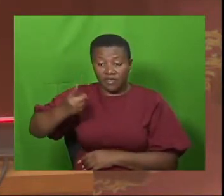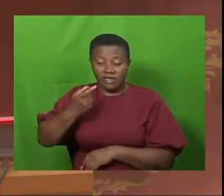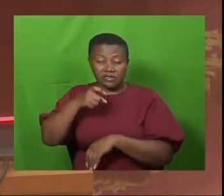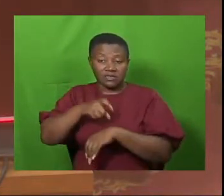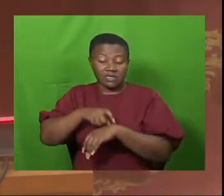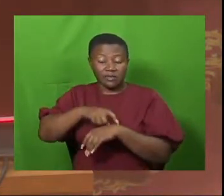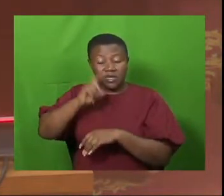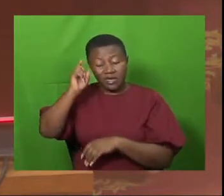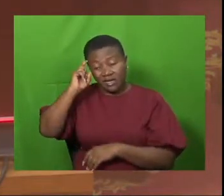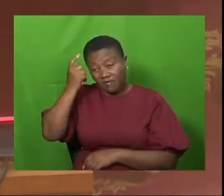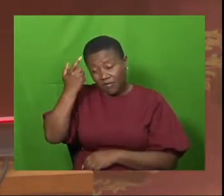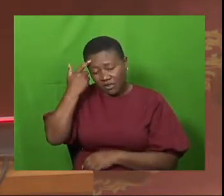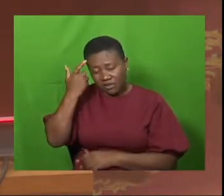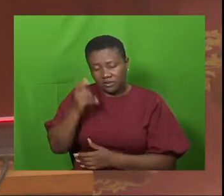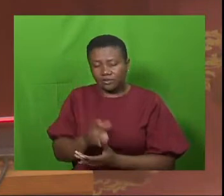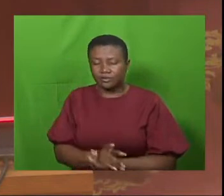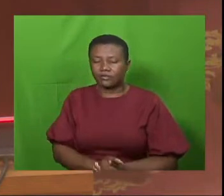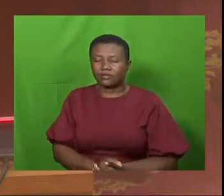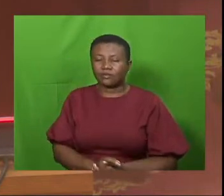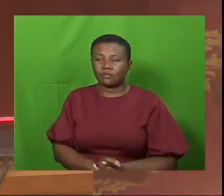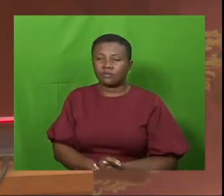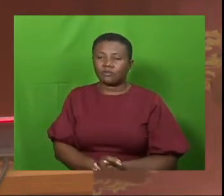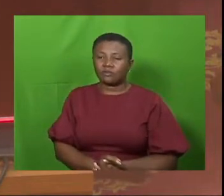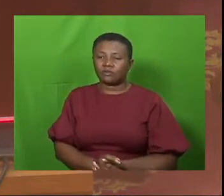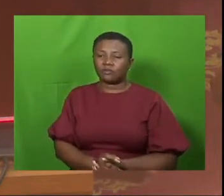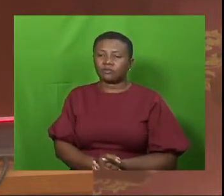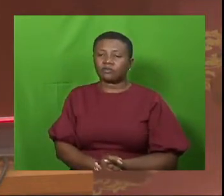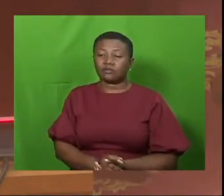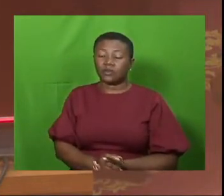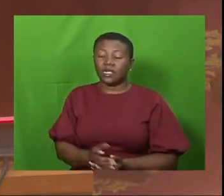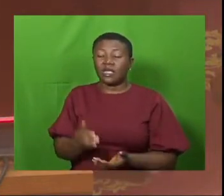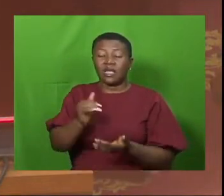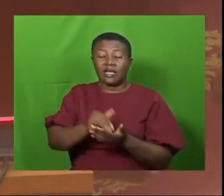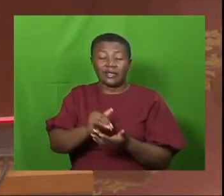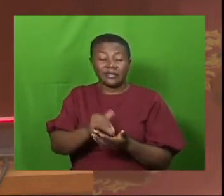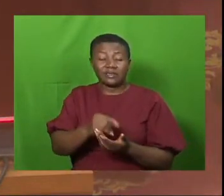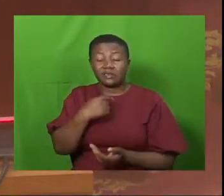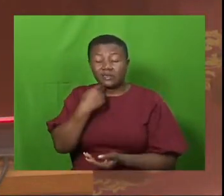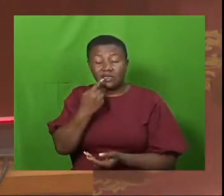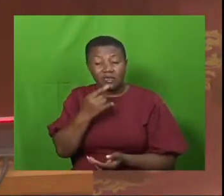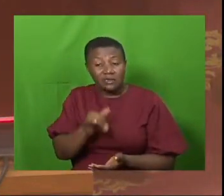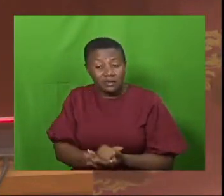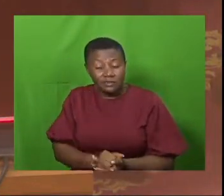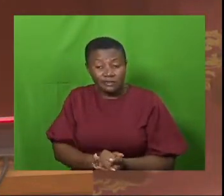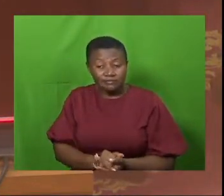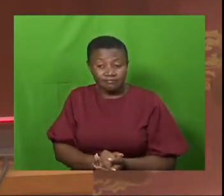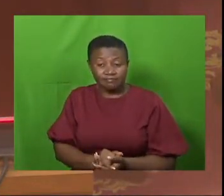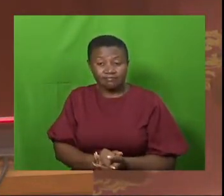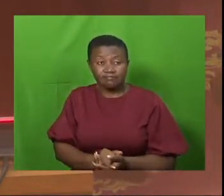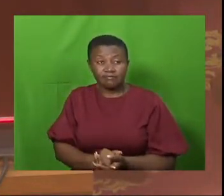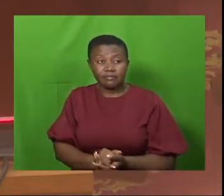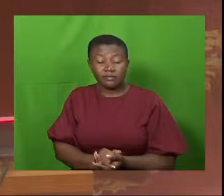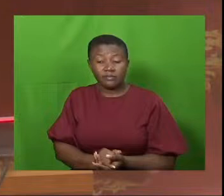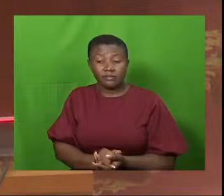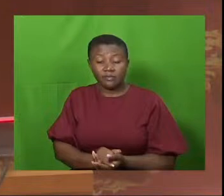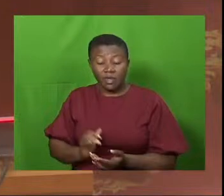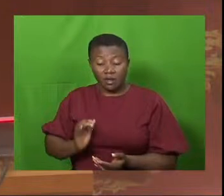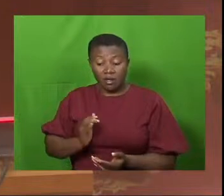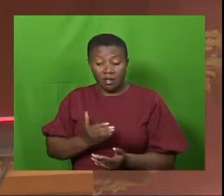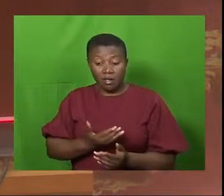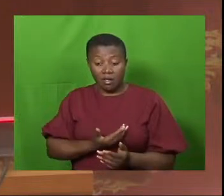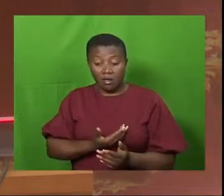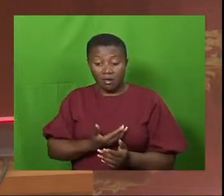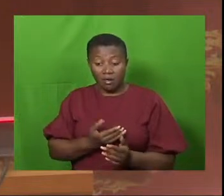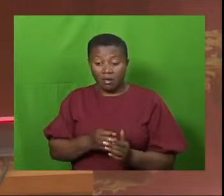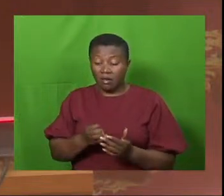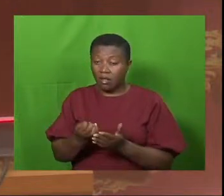Republic. Mr. Speaker, the President went on to say, our economic growth has rebounded